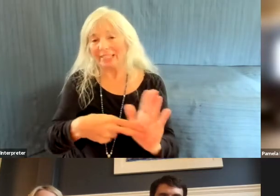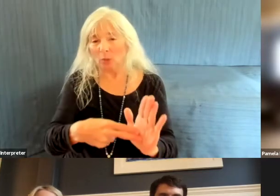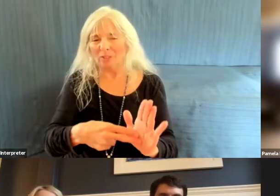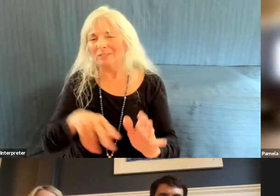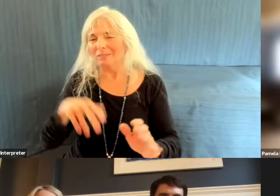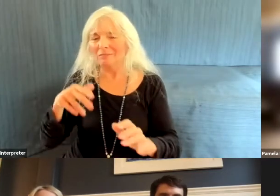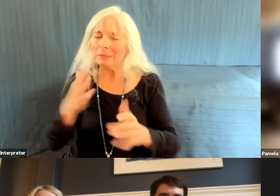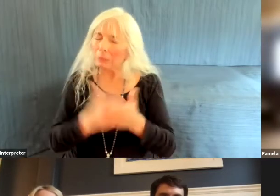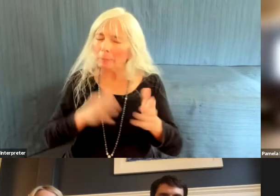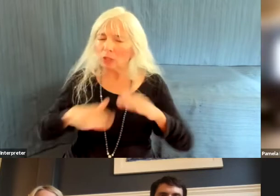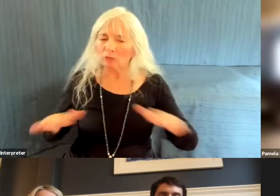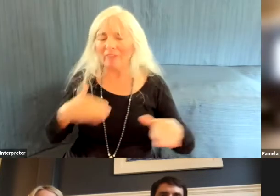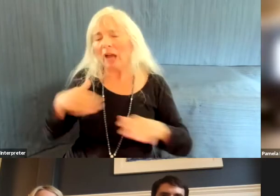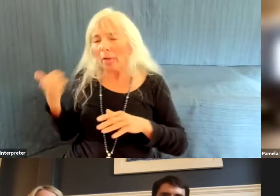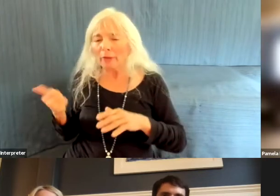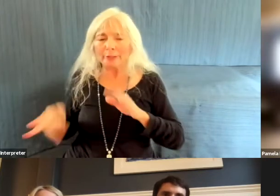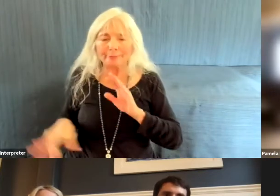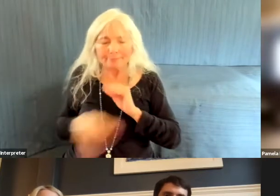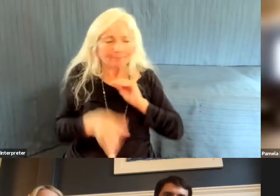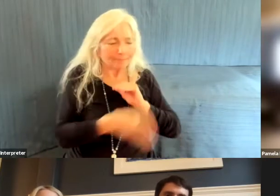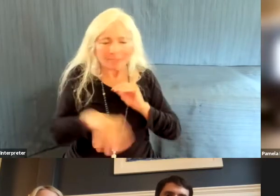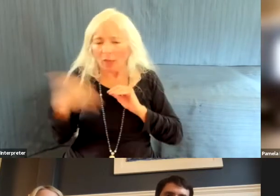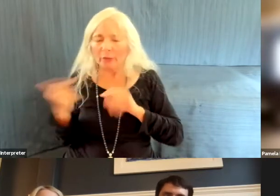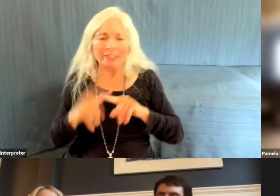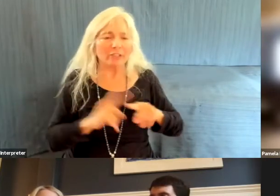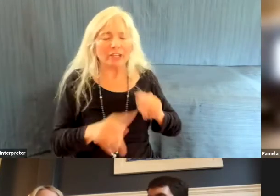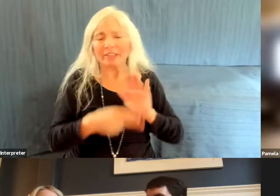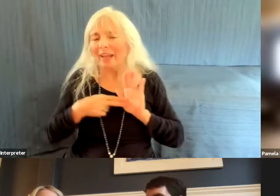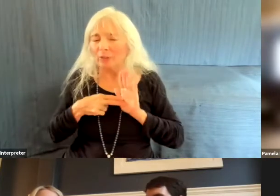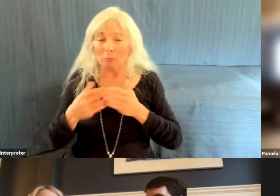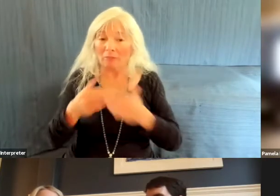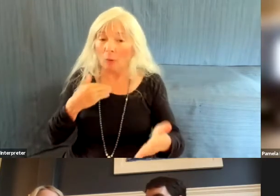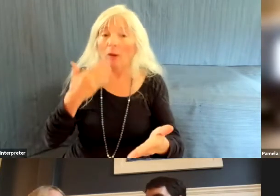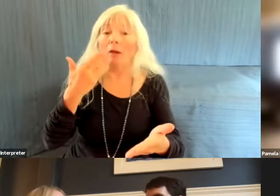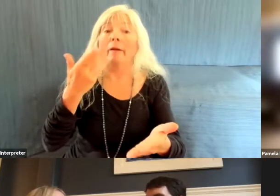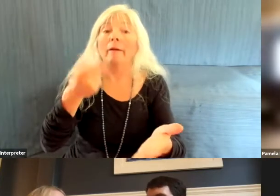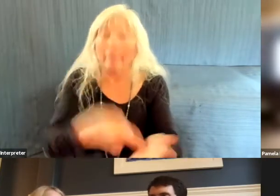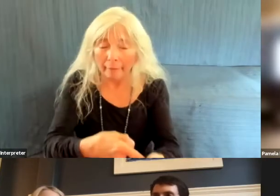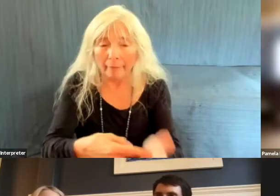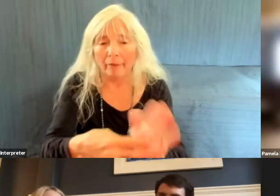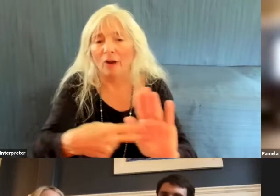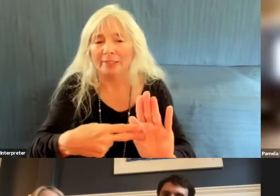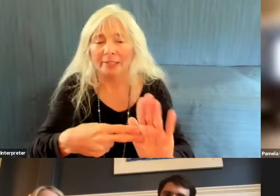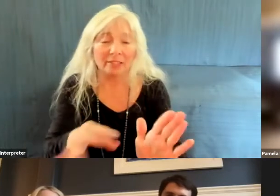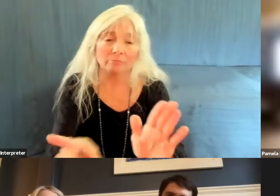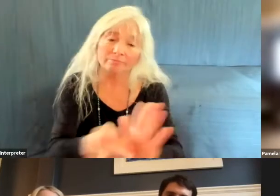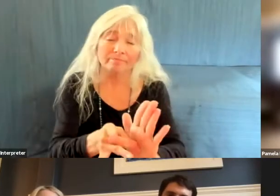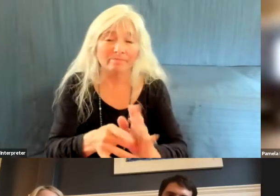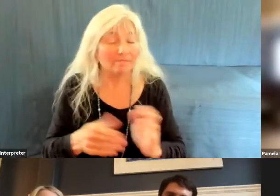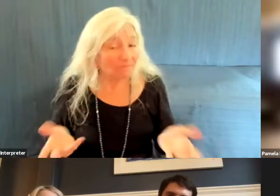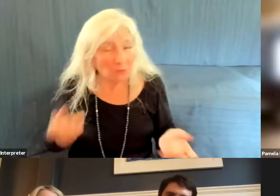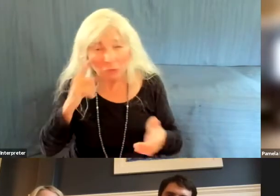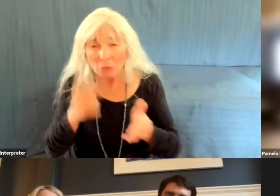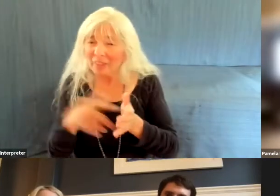of your experiences, either with Isaac or with Sean, that there was something else before the autism diagnosis?